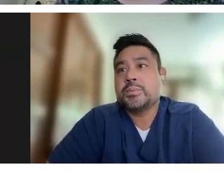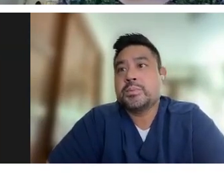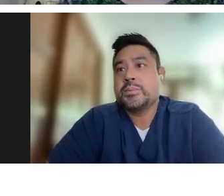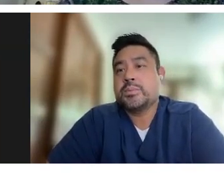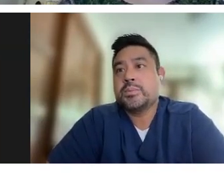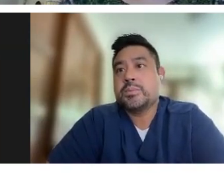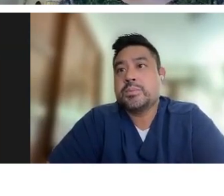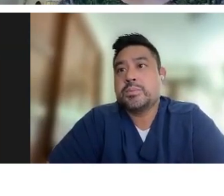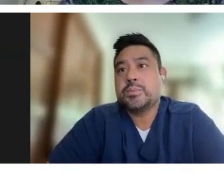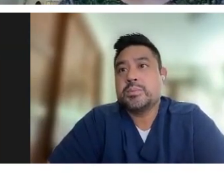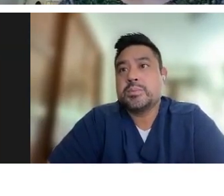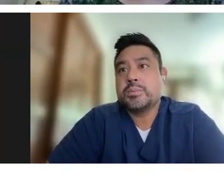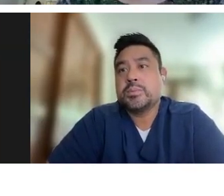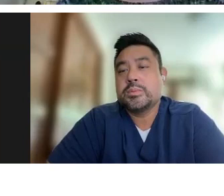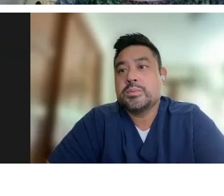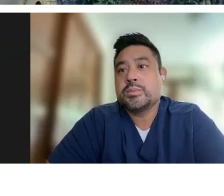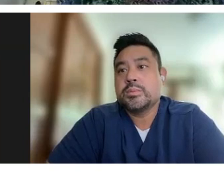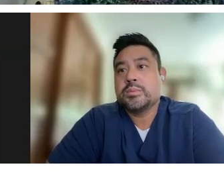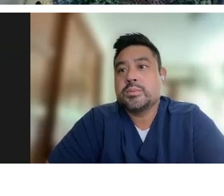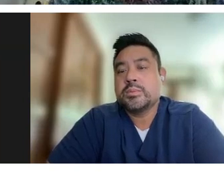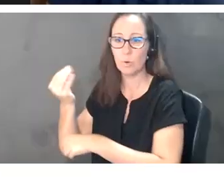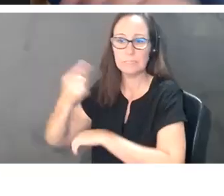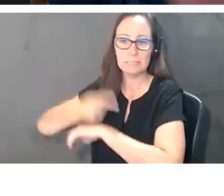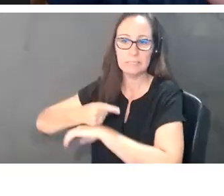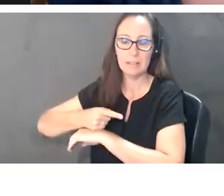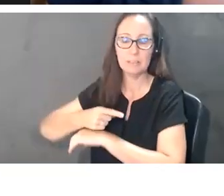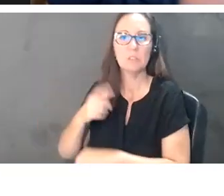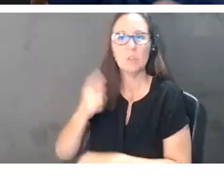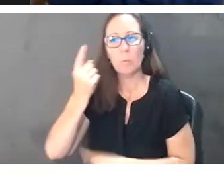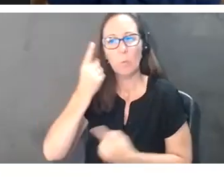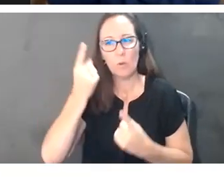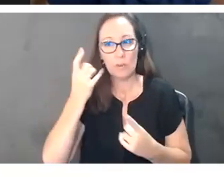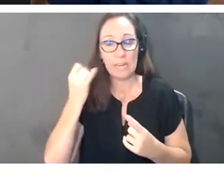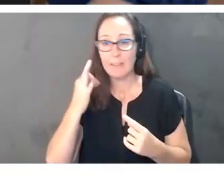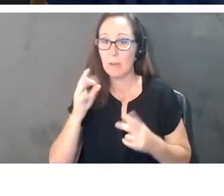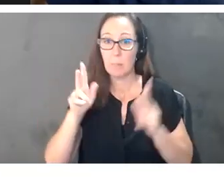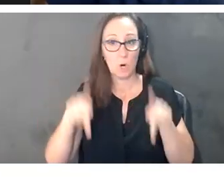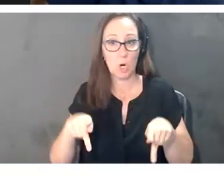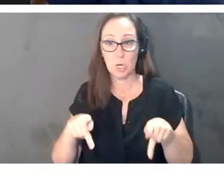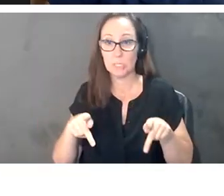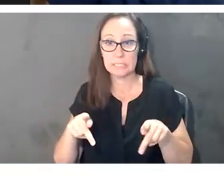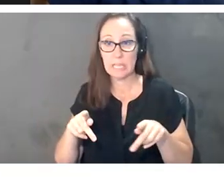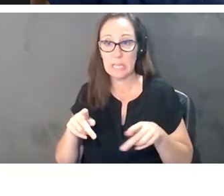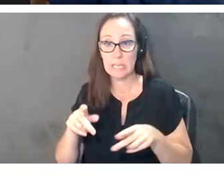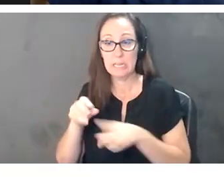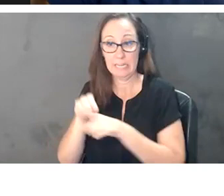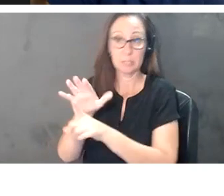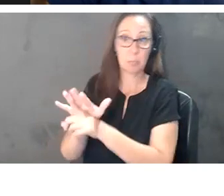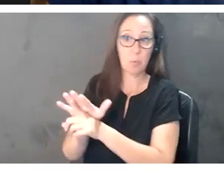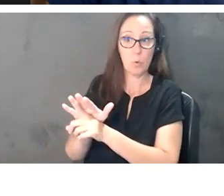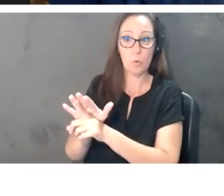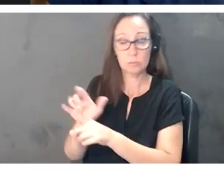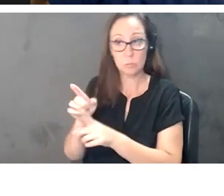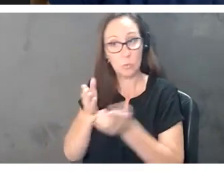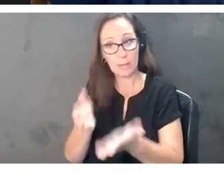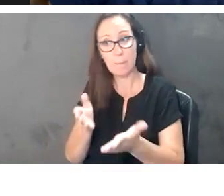quarantine time being 14 days. And so if someone has been exposed, would you recommend them going to get